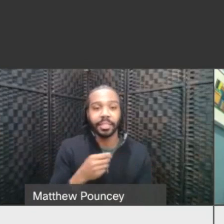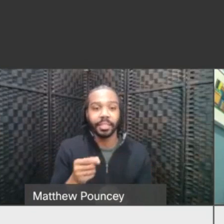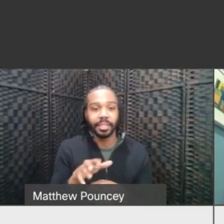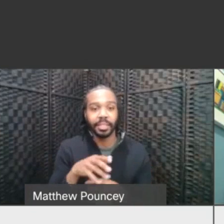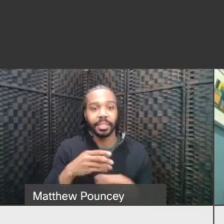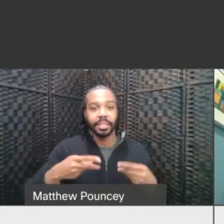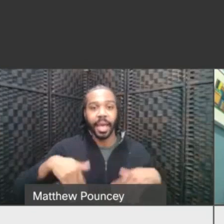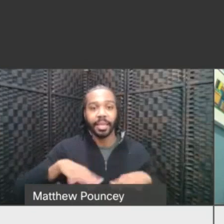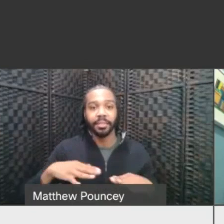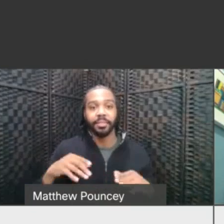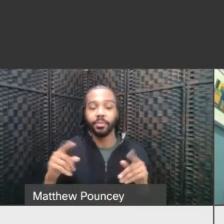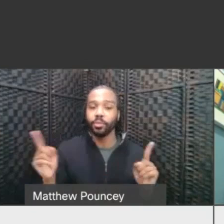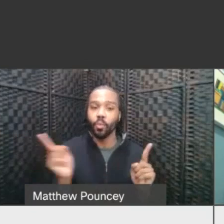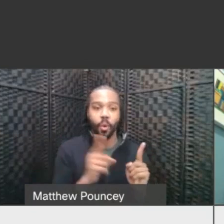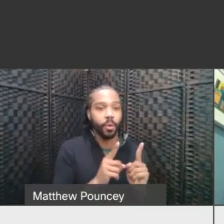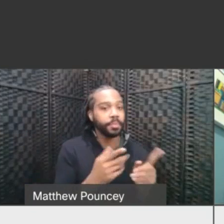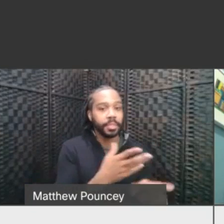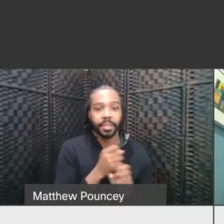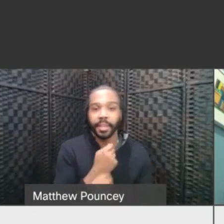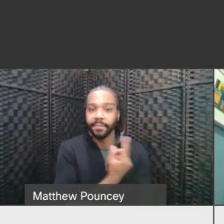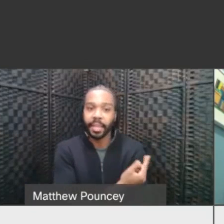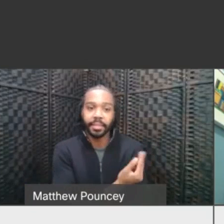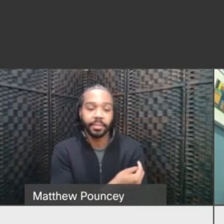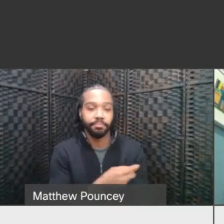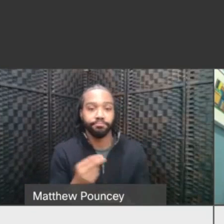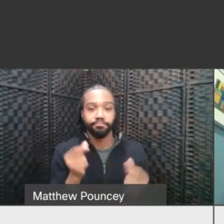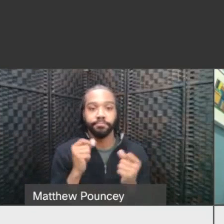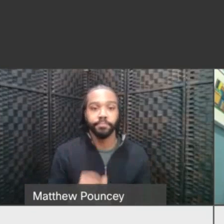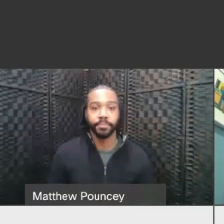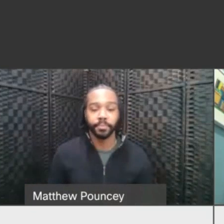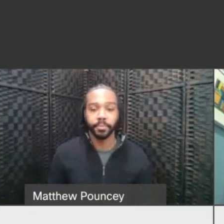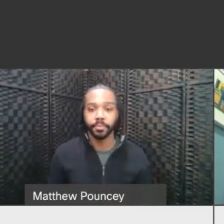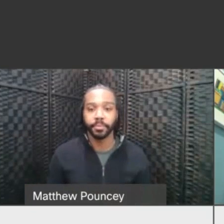up, where you can walk up and get a vaccine.